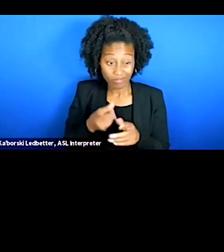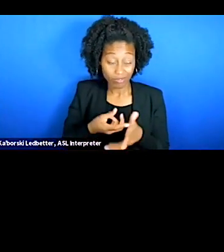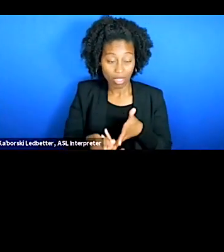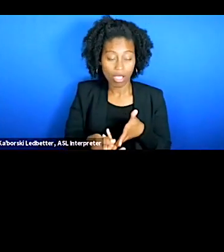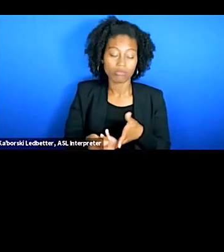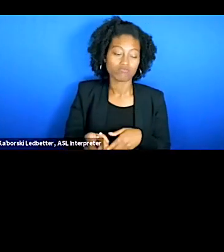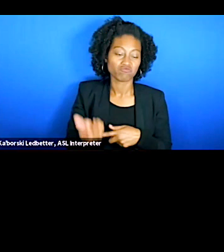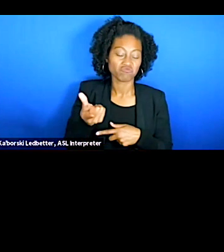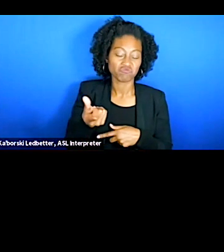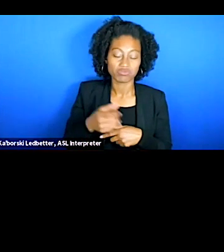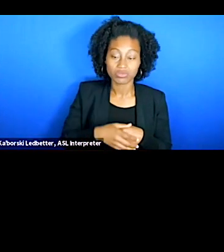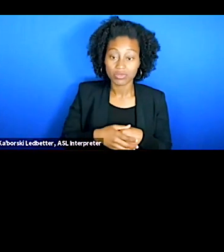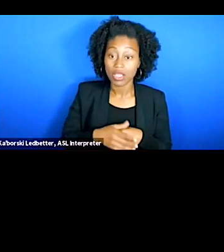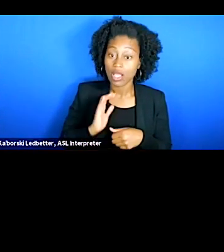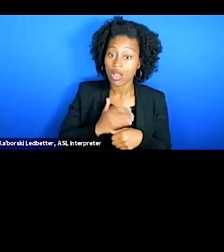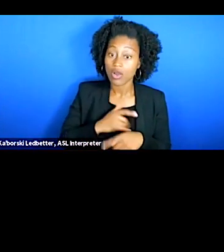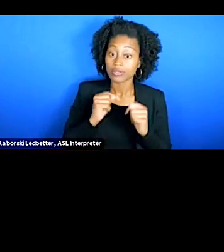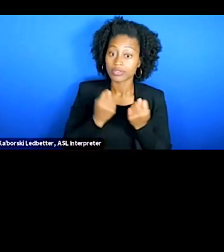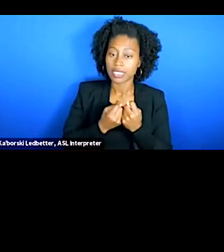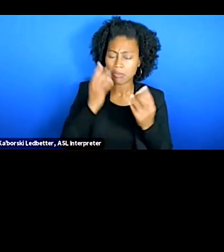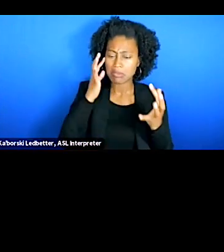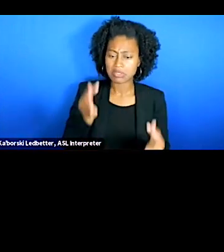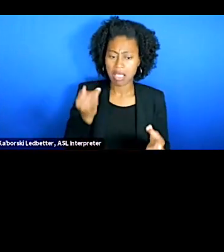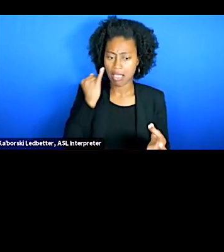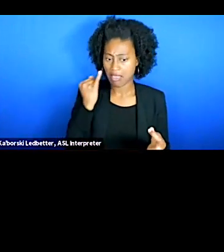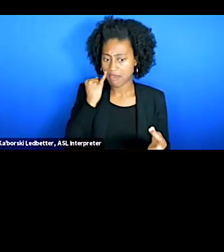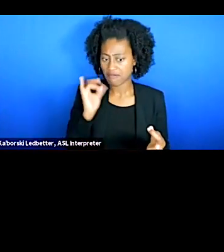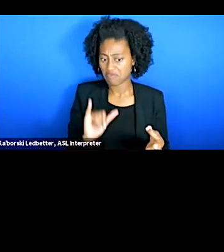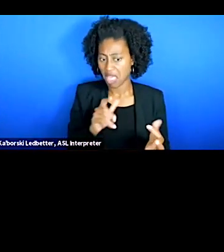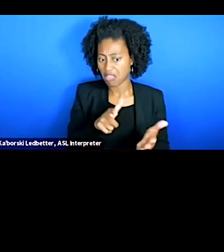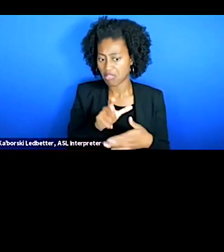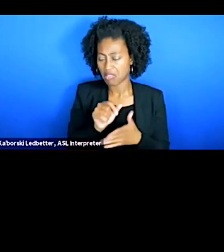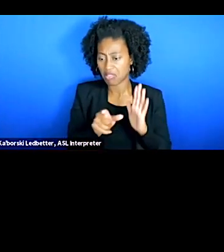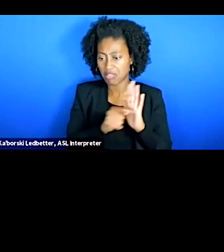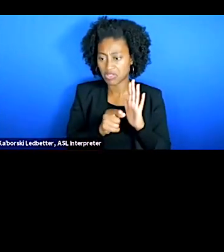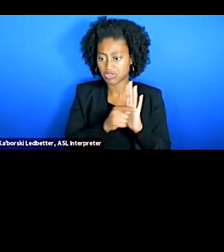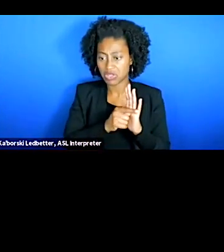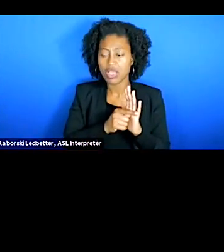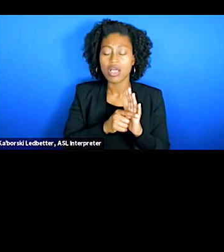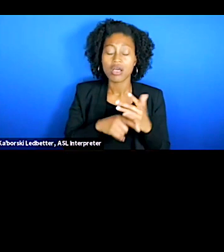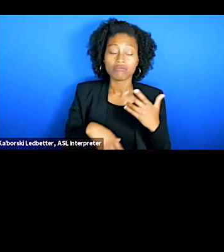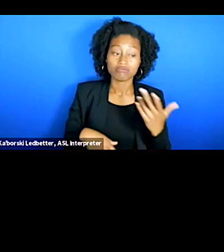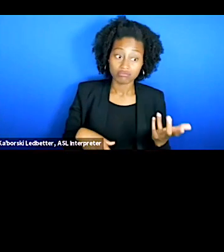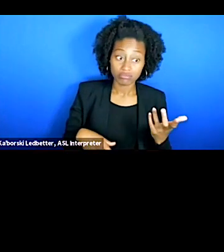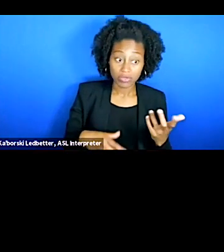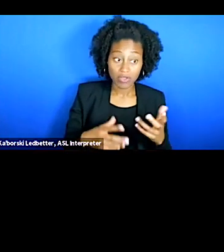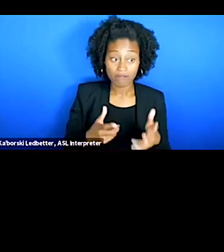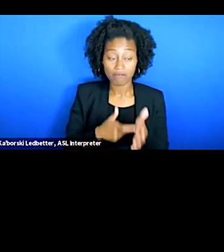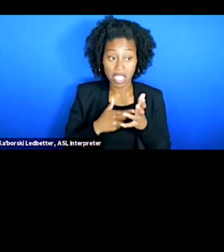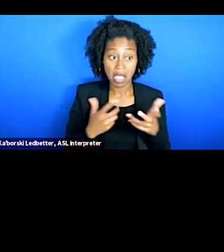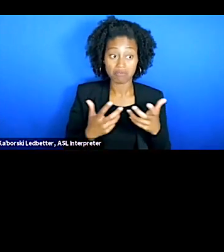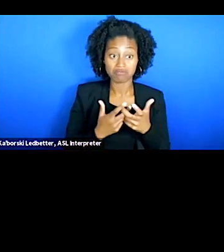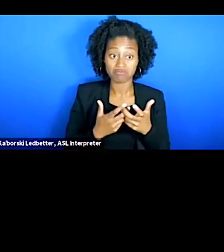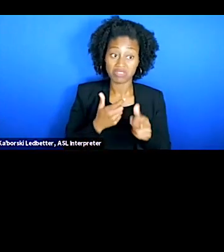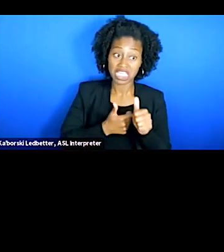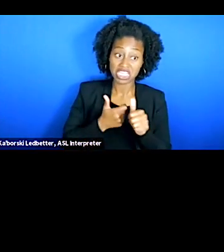our team, judging whether a piece of literature fulfills each criterion is a matter of whether it is present at all,